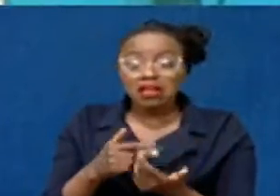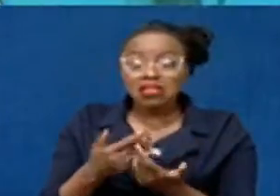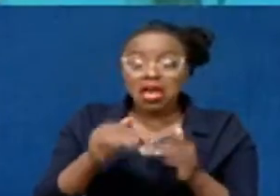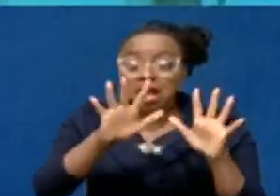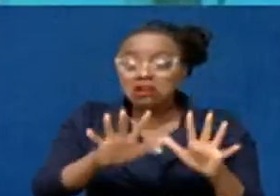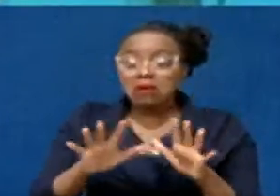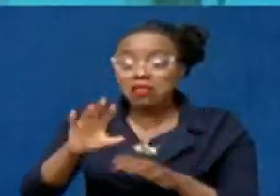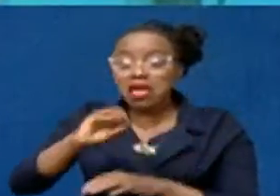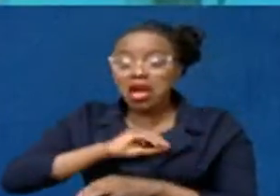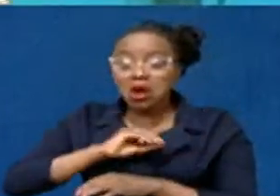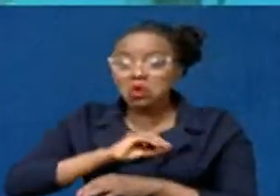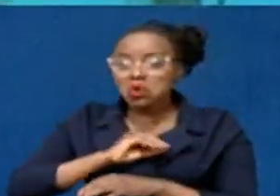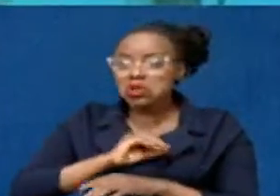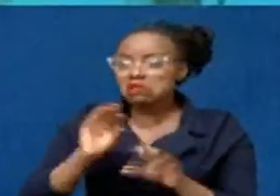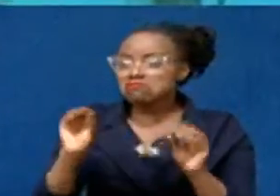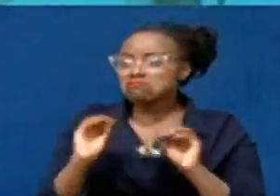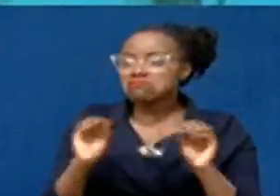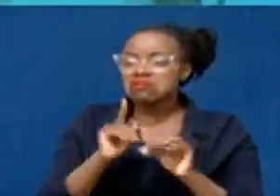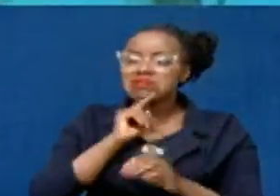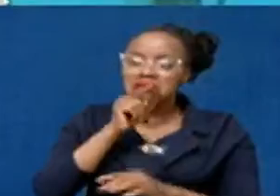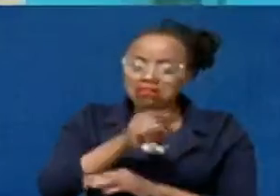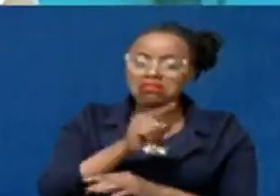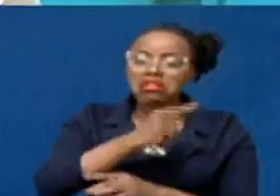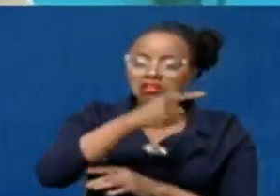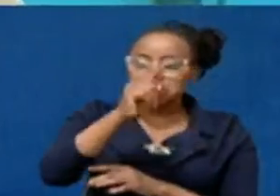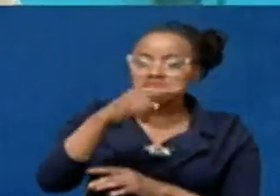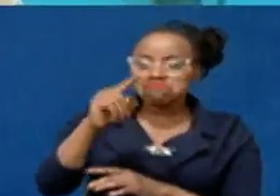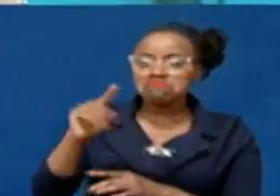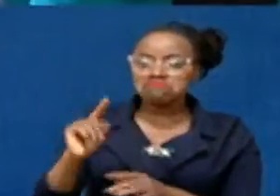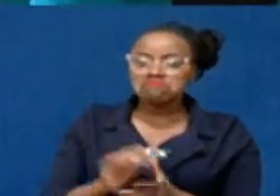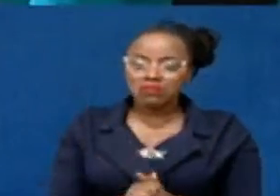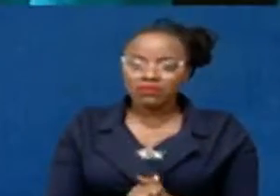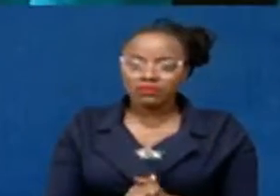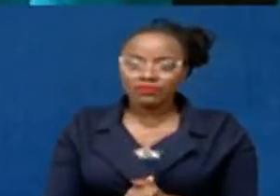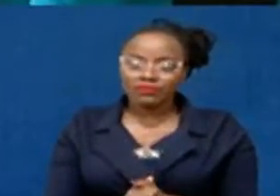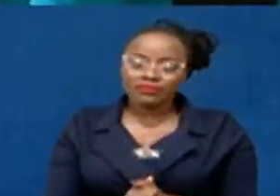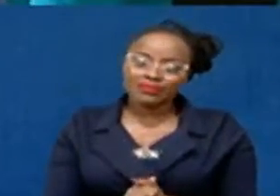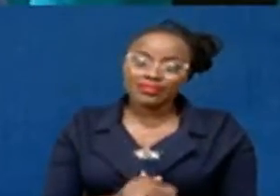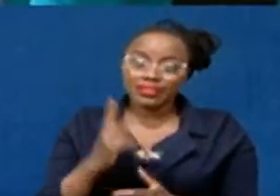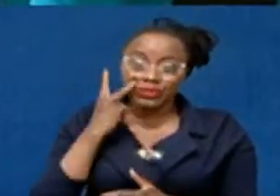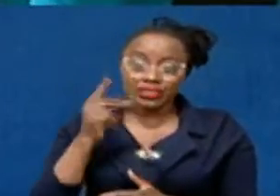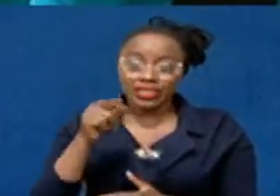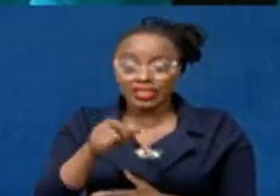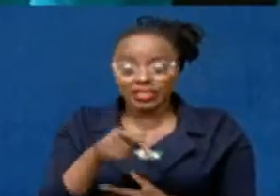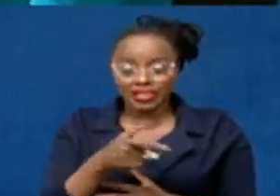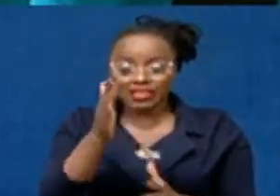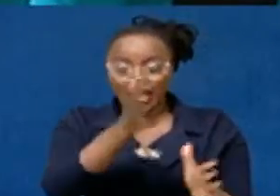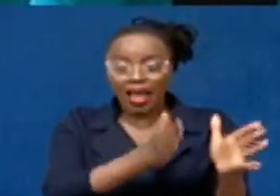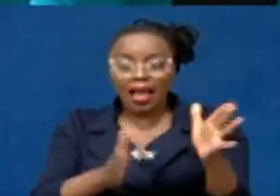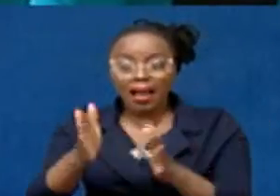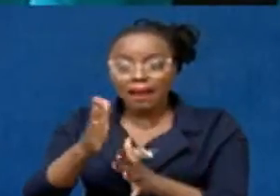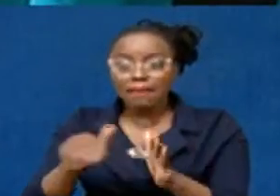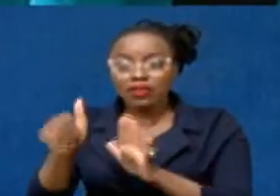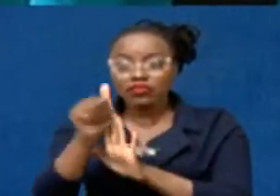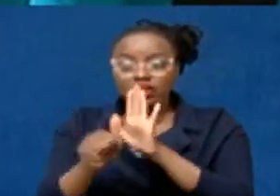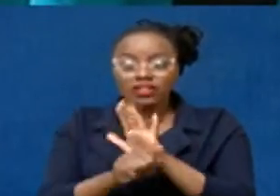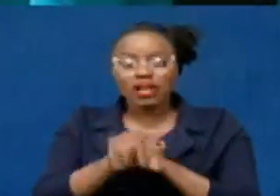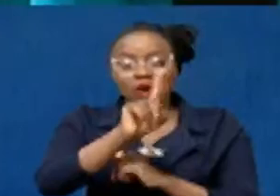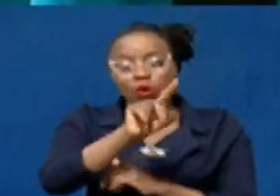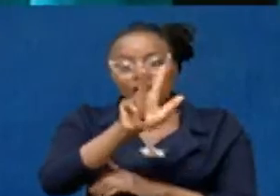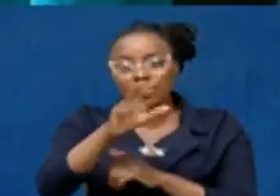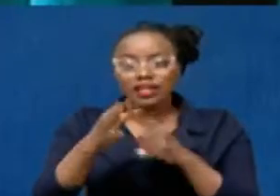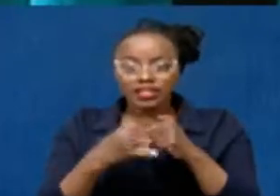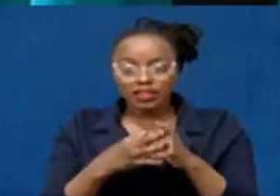own candidate and they seem to say, yeah, this is the guy. You see, and that Grand Master is Article